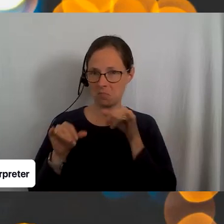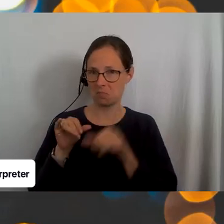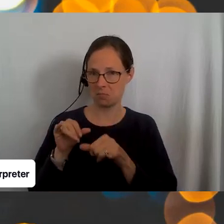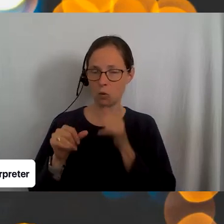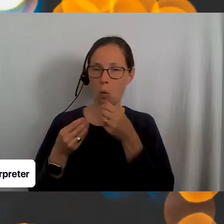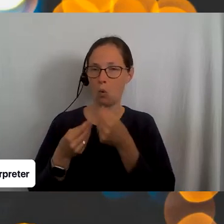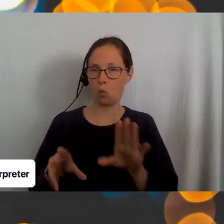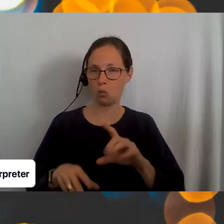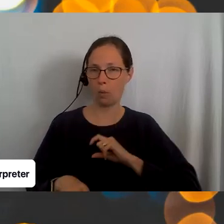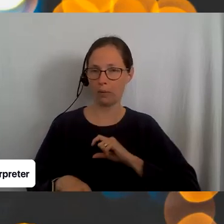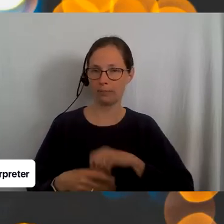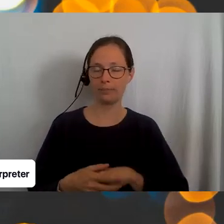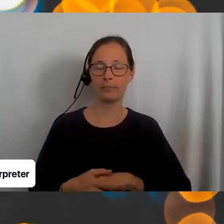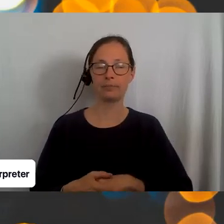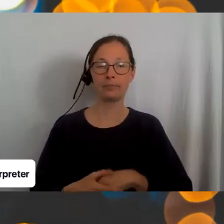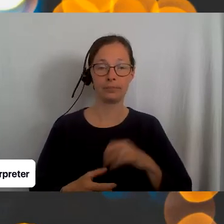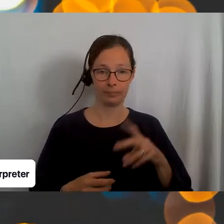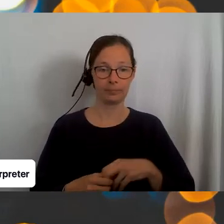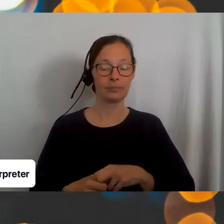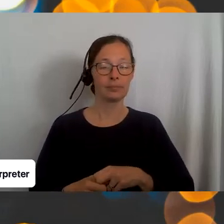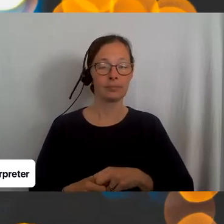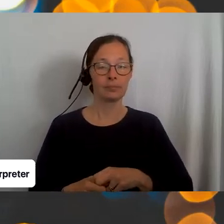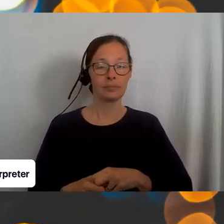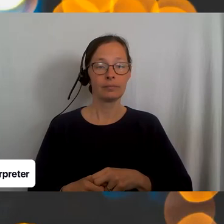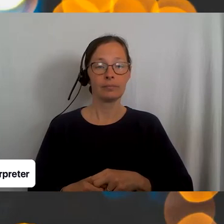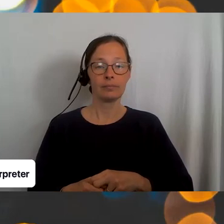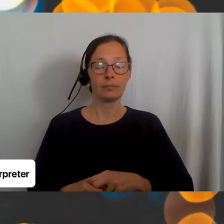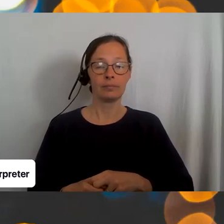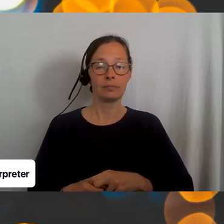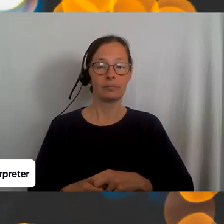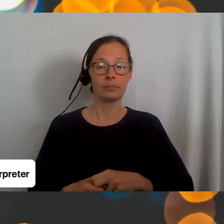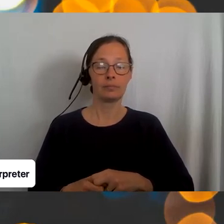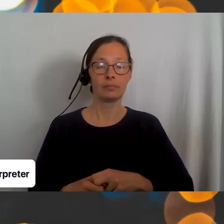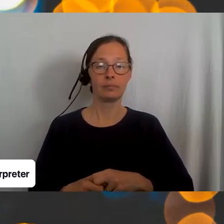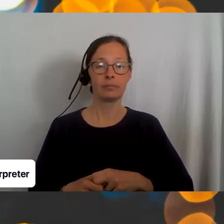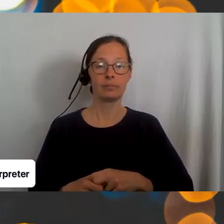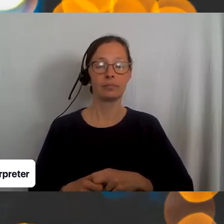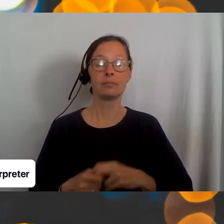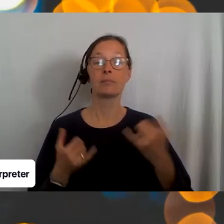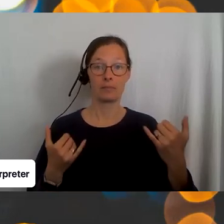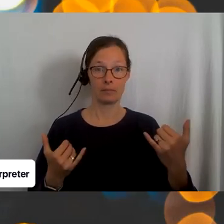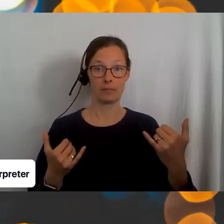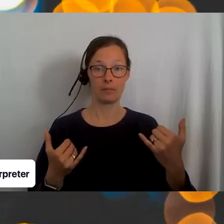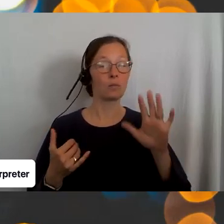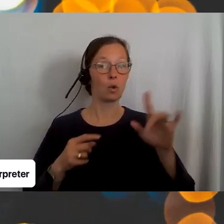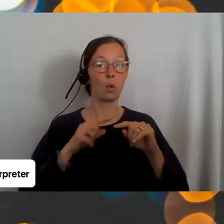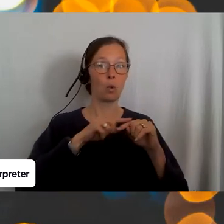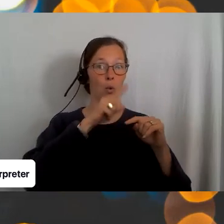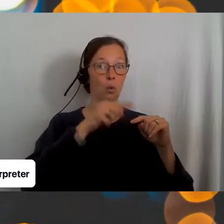button. Okay. So now back to the loop.